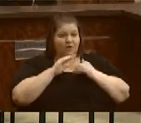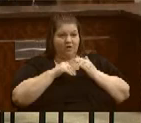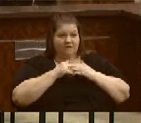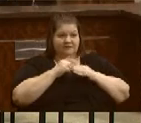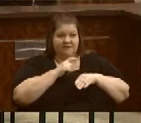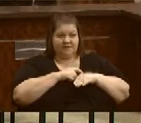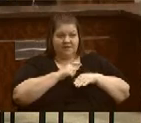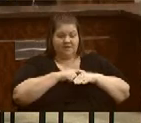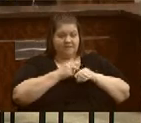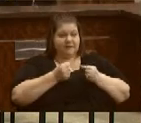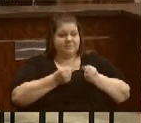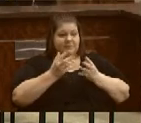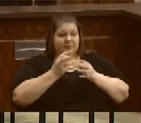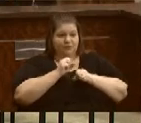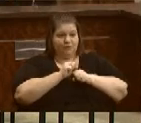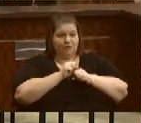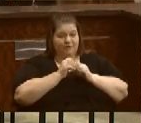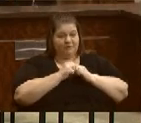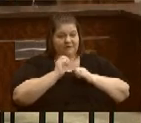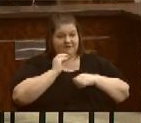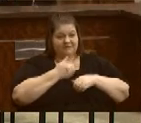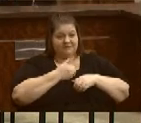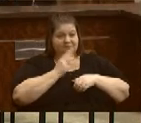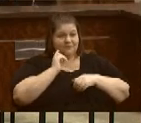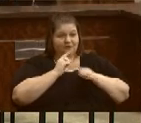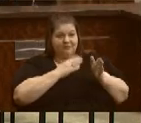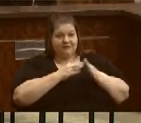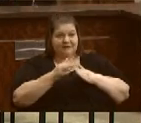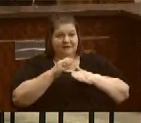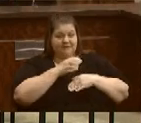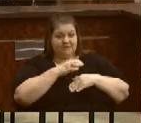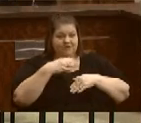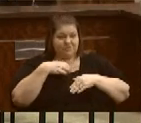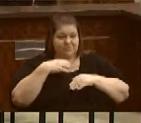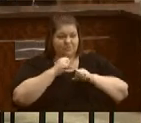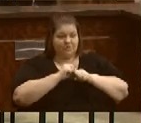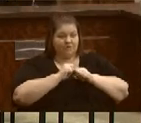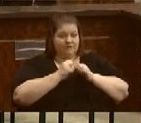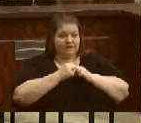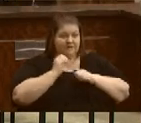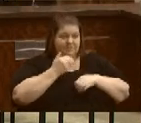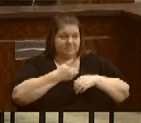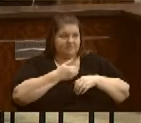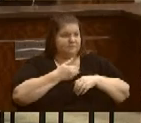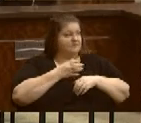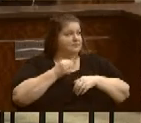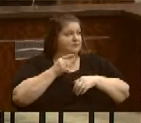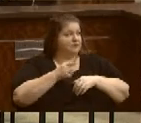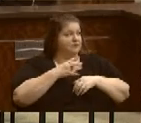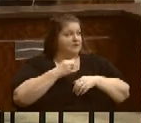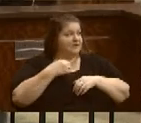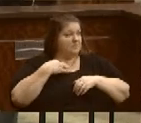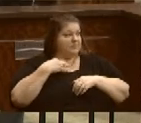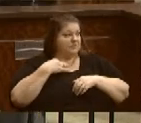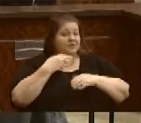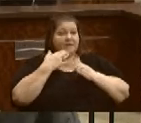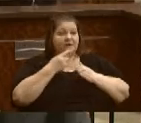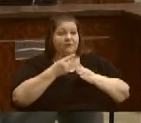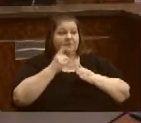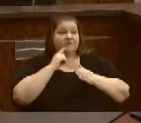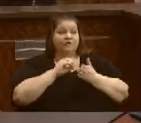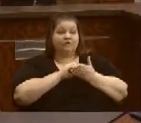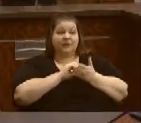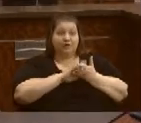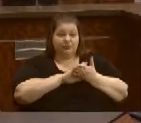spent working with us, and to the Planning Commission for working with us, and you for entertaining the application. Thank you. Thank you, Mr. Gibbs. For the